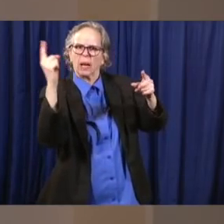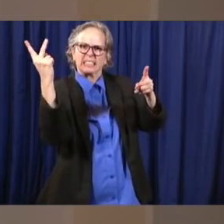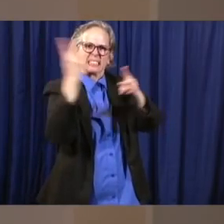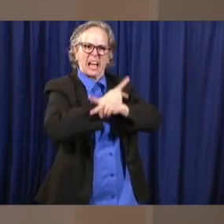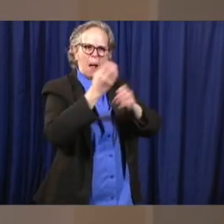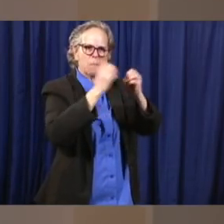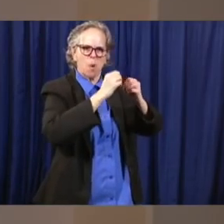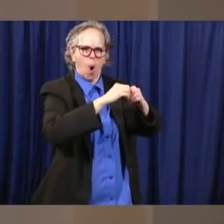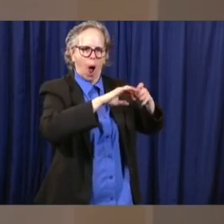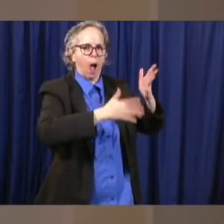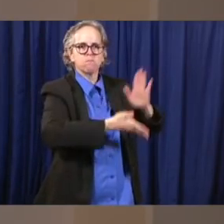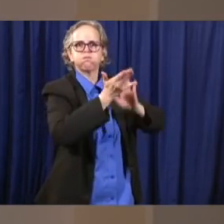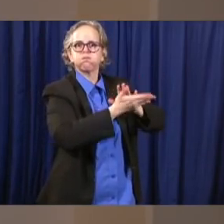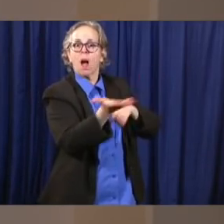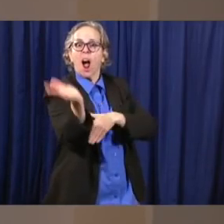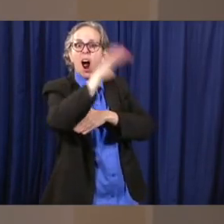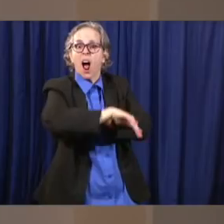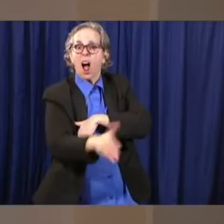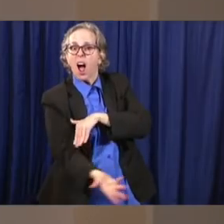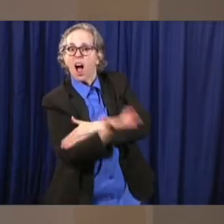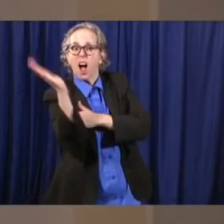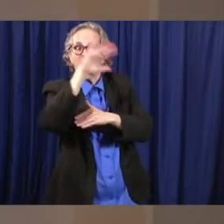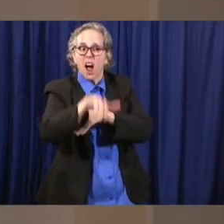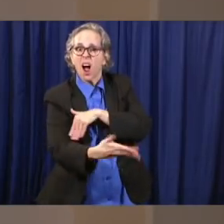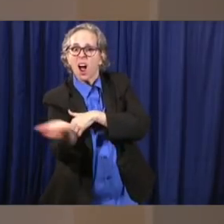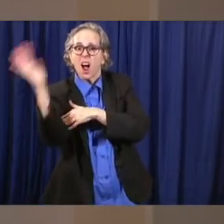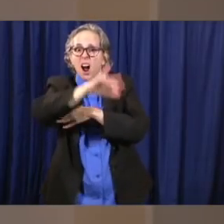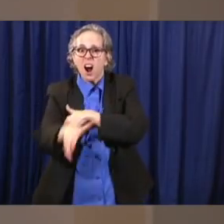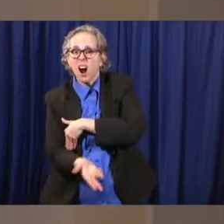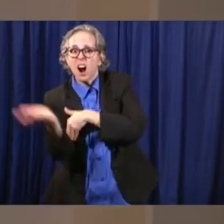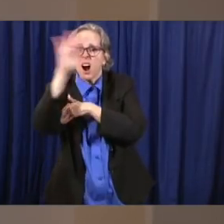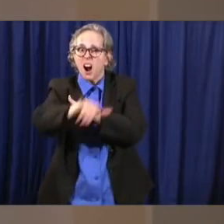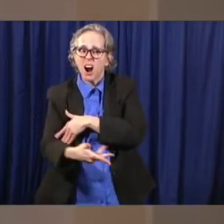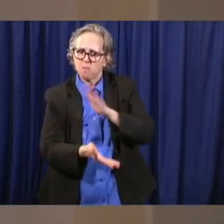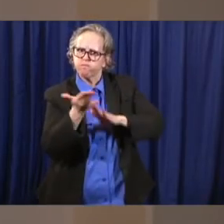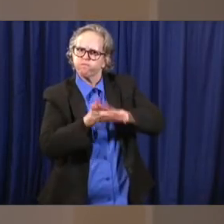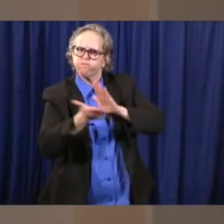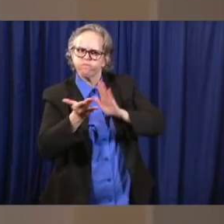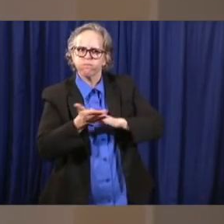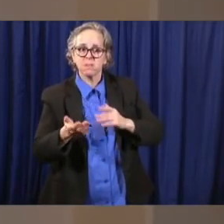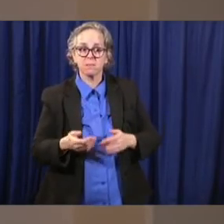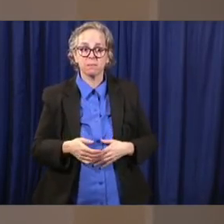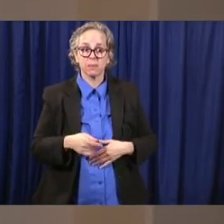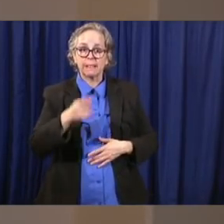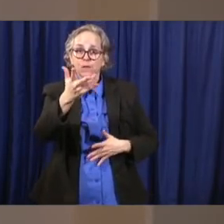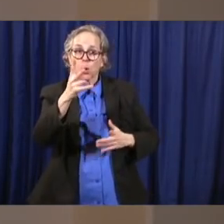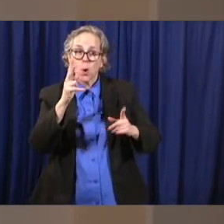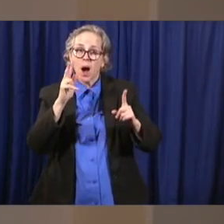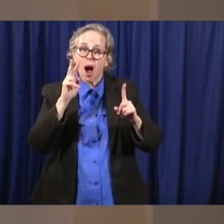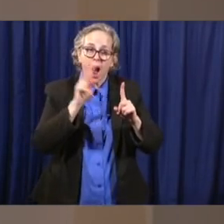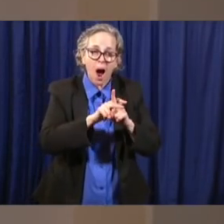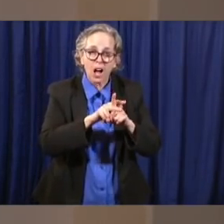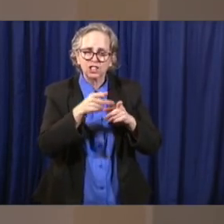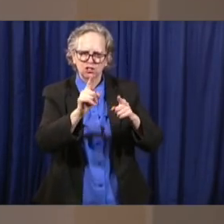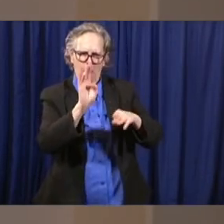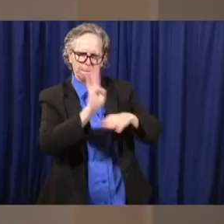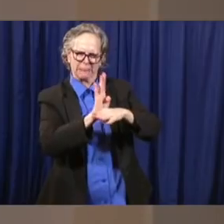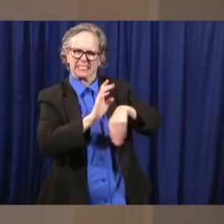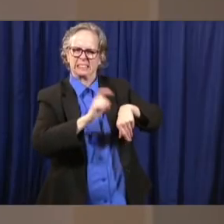a day. So going through during peak hours, maybe you want to choose a different time. Is there that would allow another you to time get, that would be